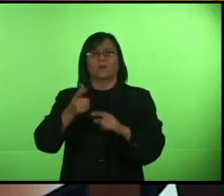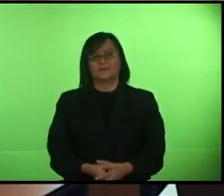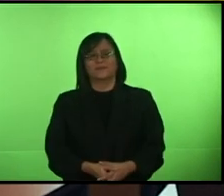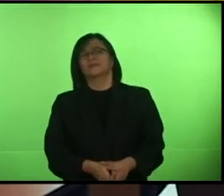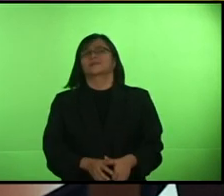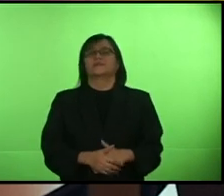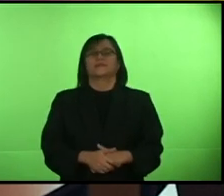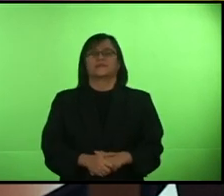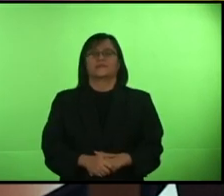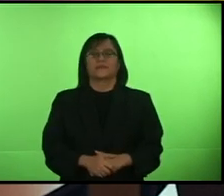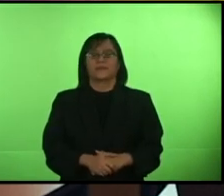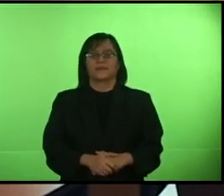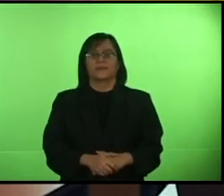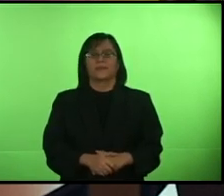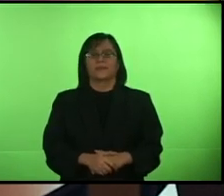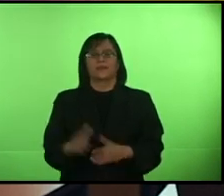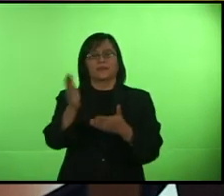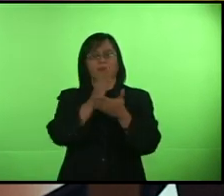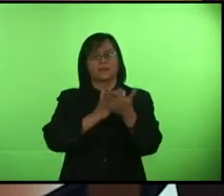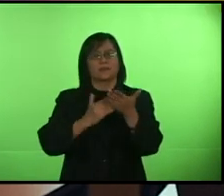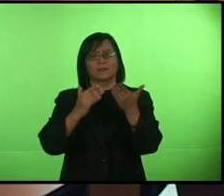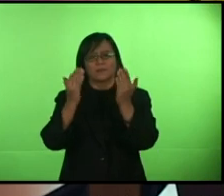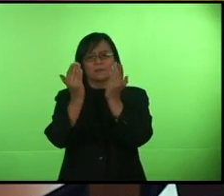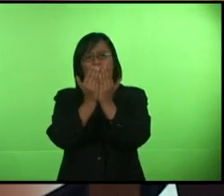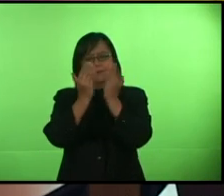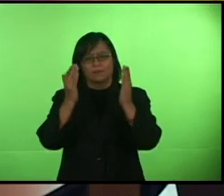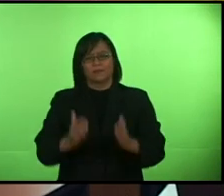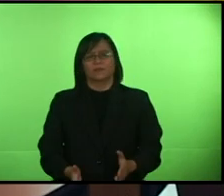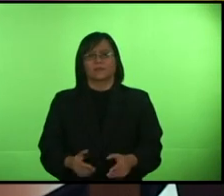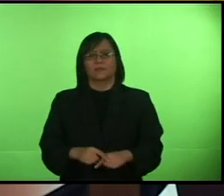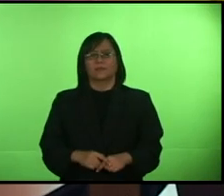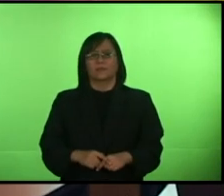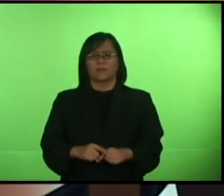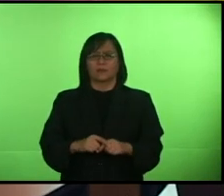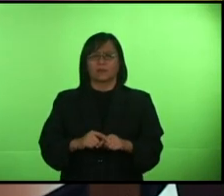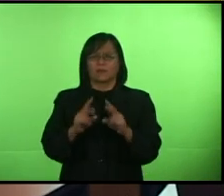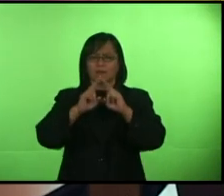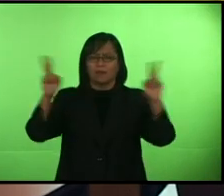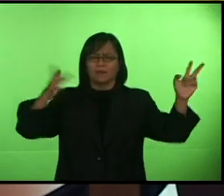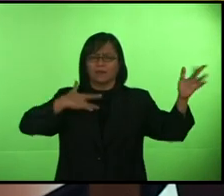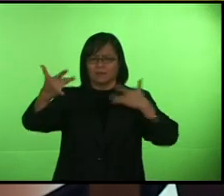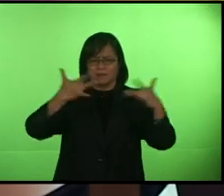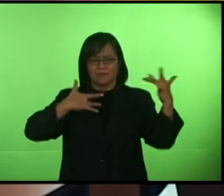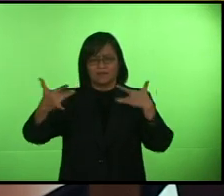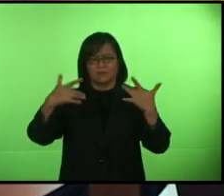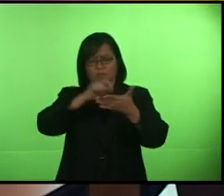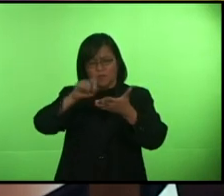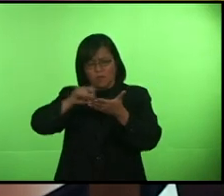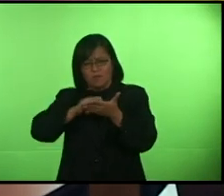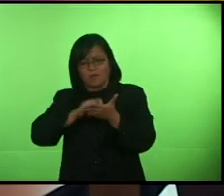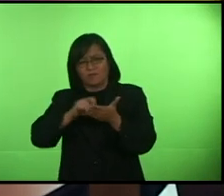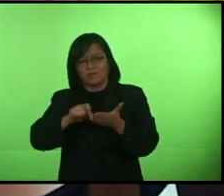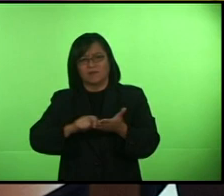essay. So, okay, now some students, they are so excited